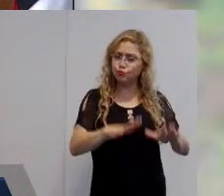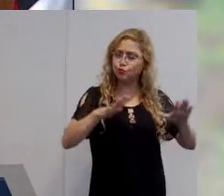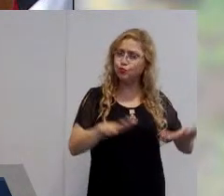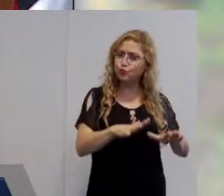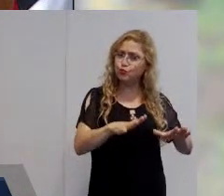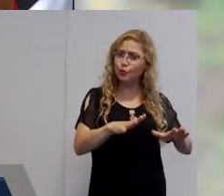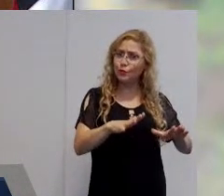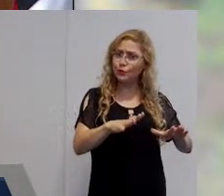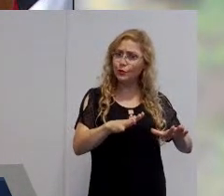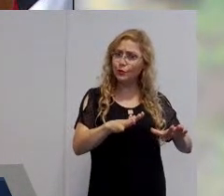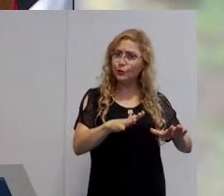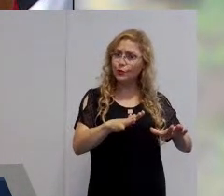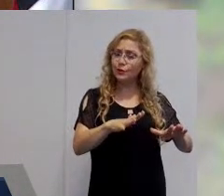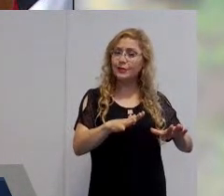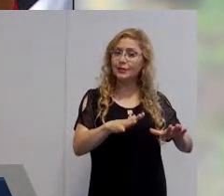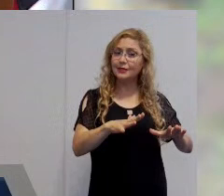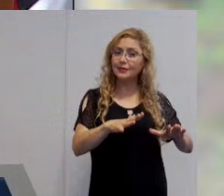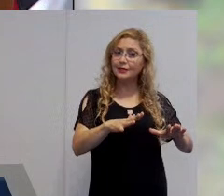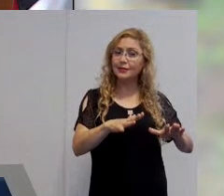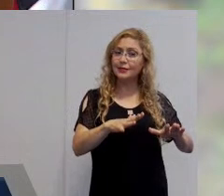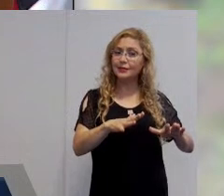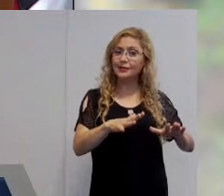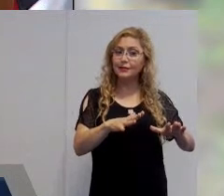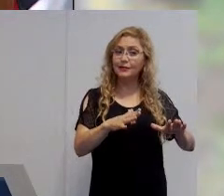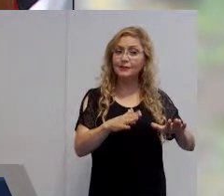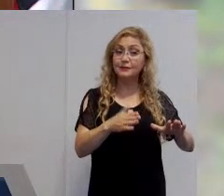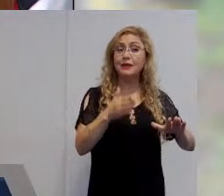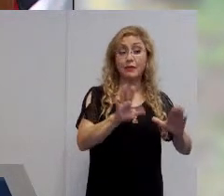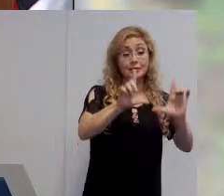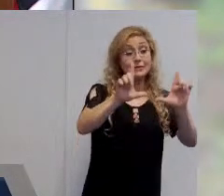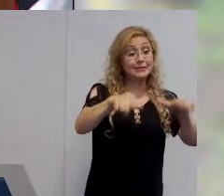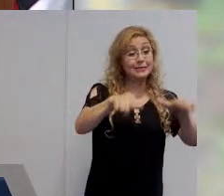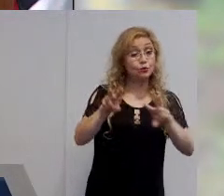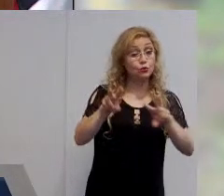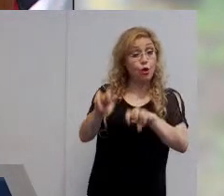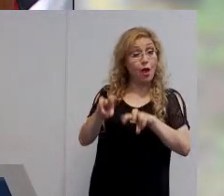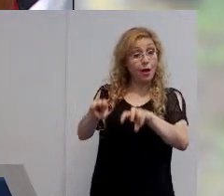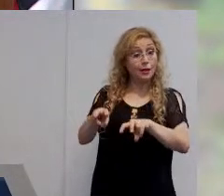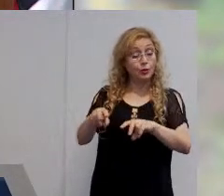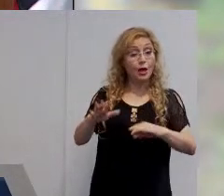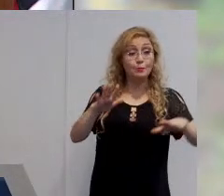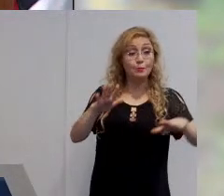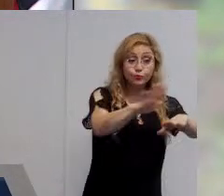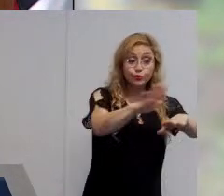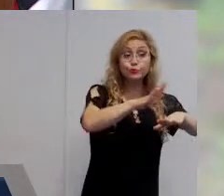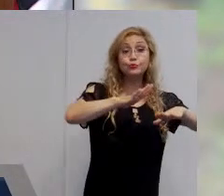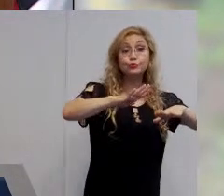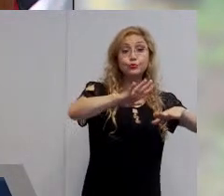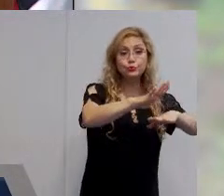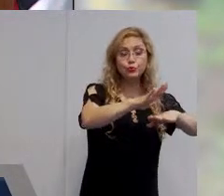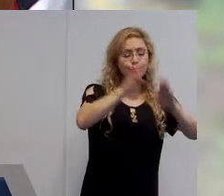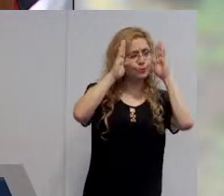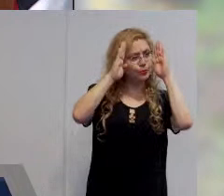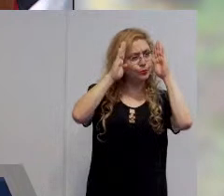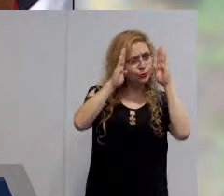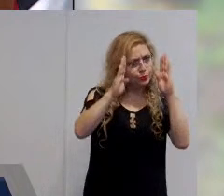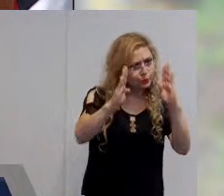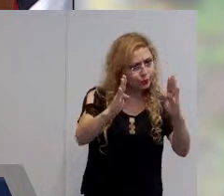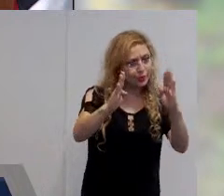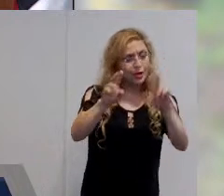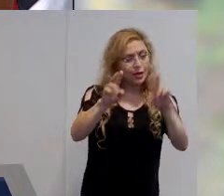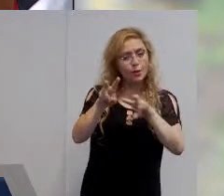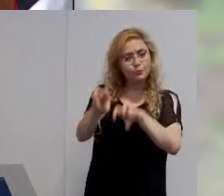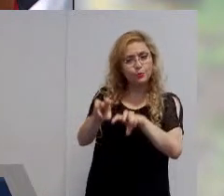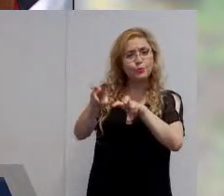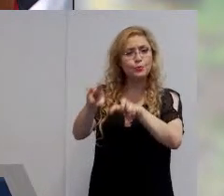but maintained a focus on small-scale agriculture, fruit farms,